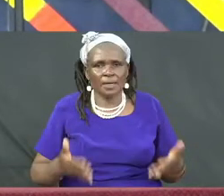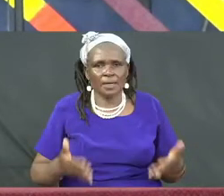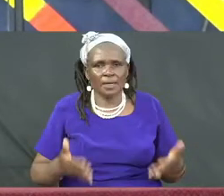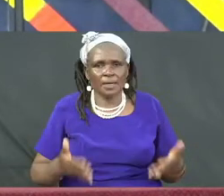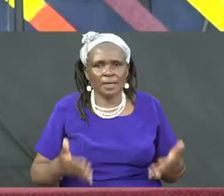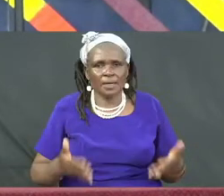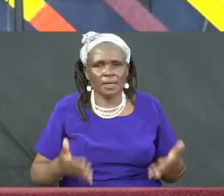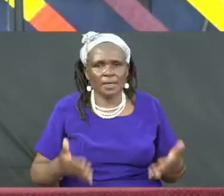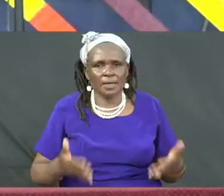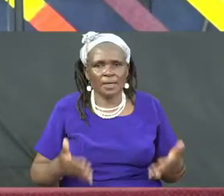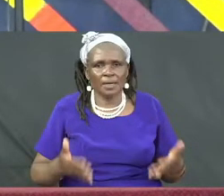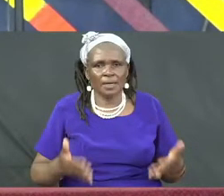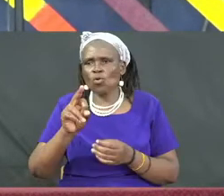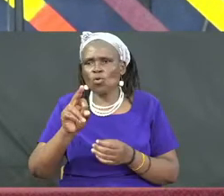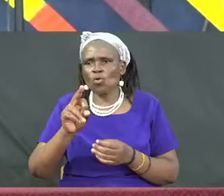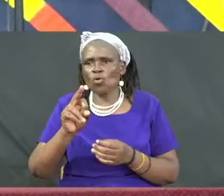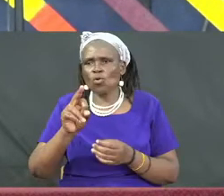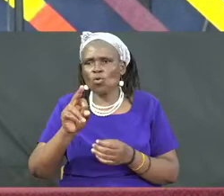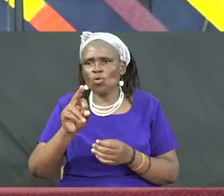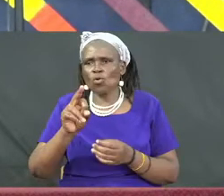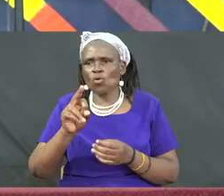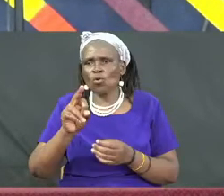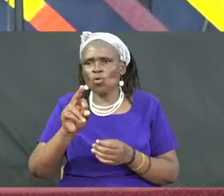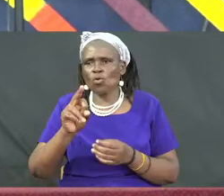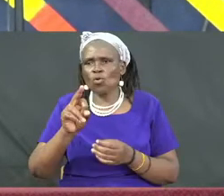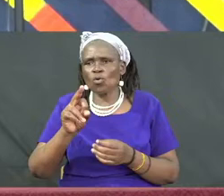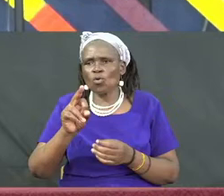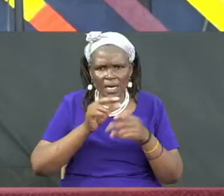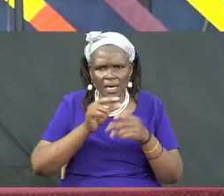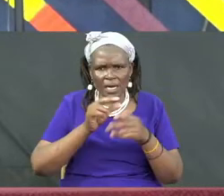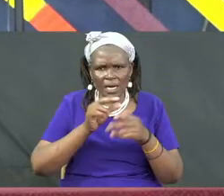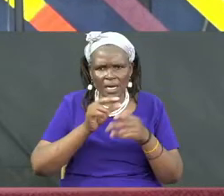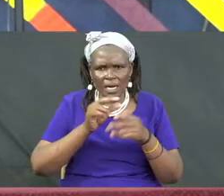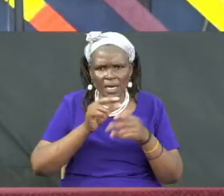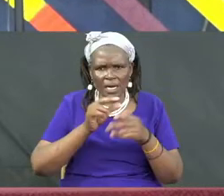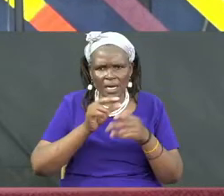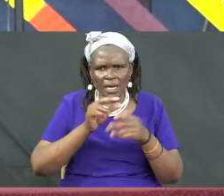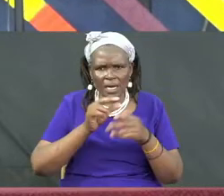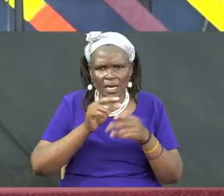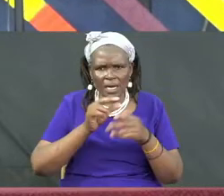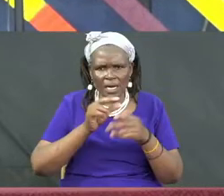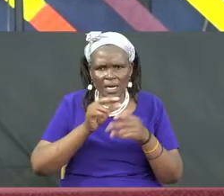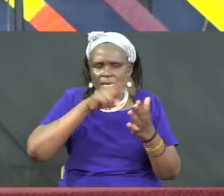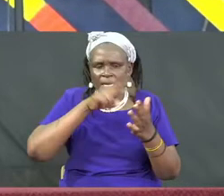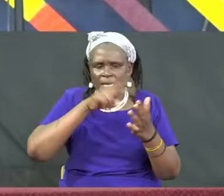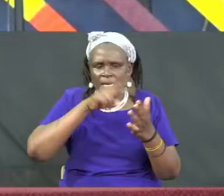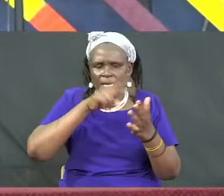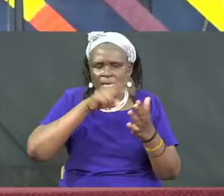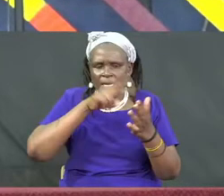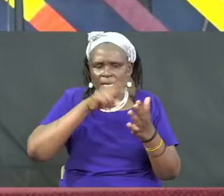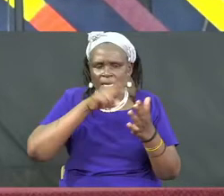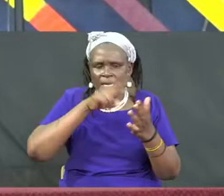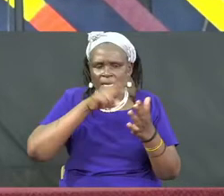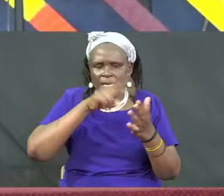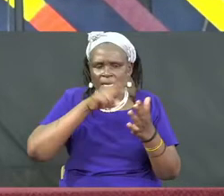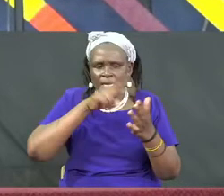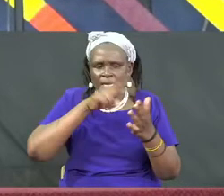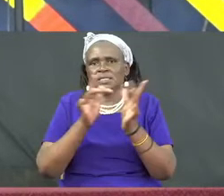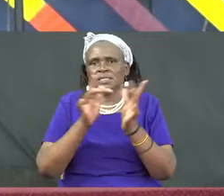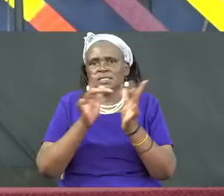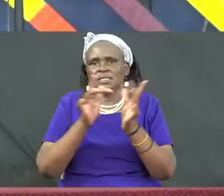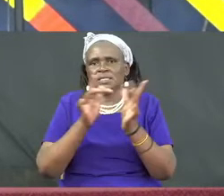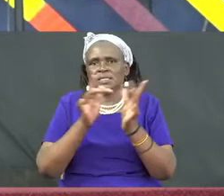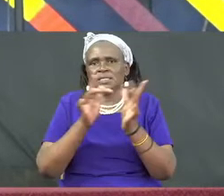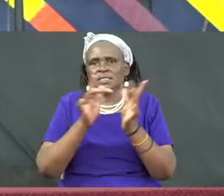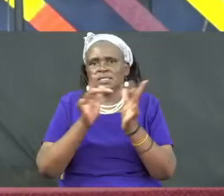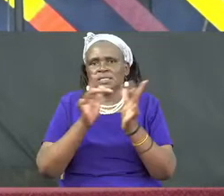of words you can't read and just continue as though you have not read something significant. Jesus says and